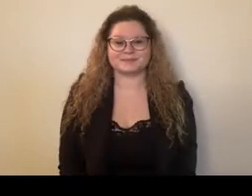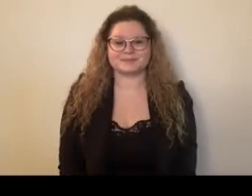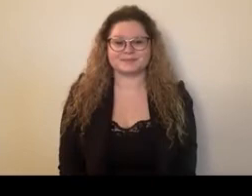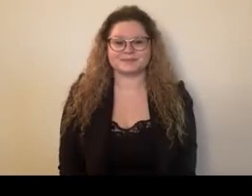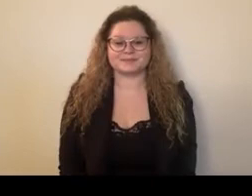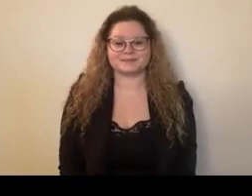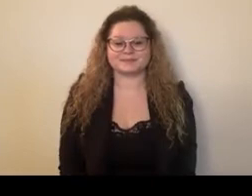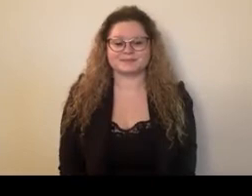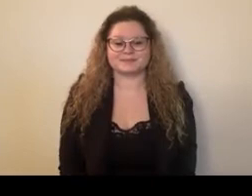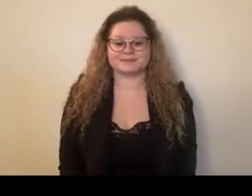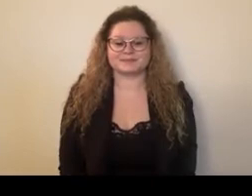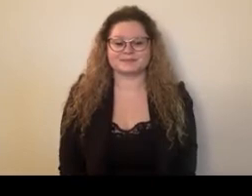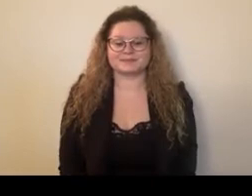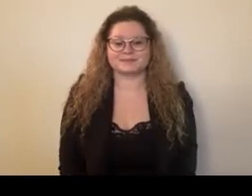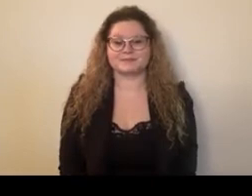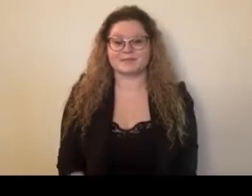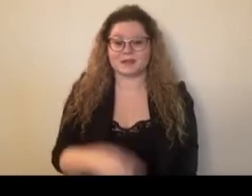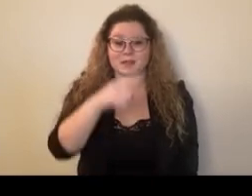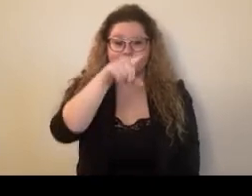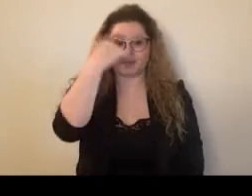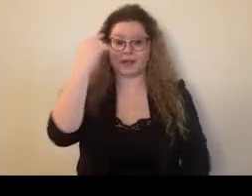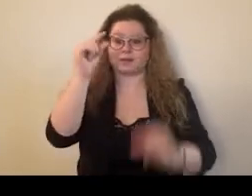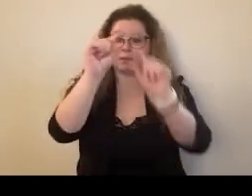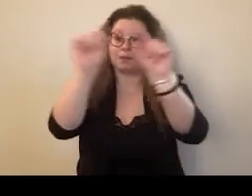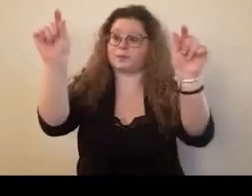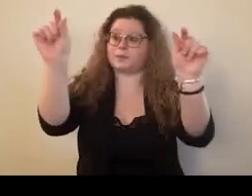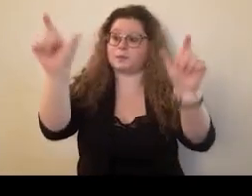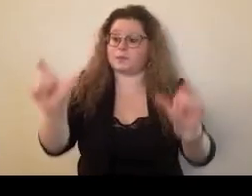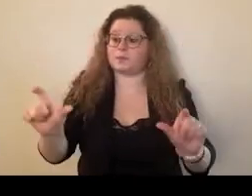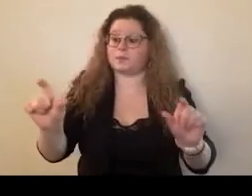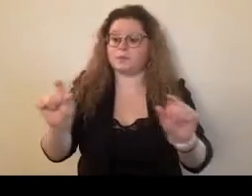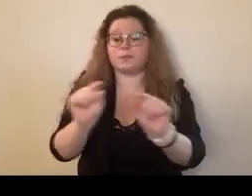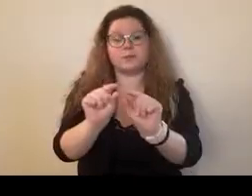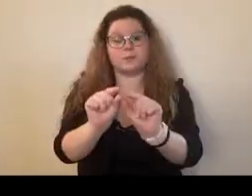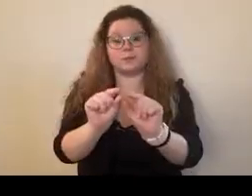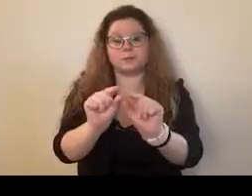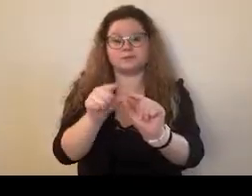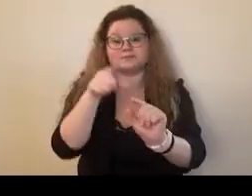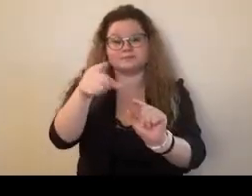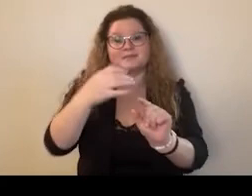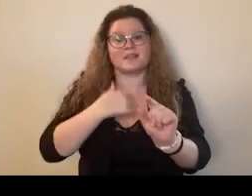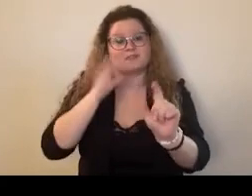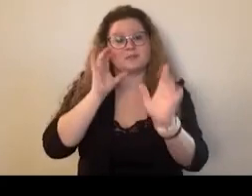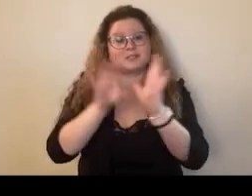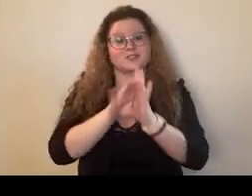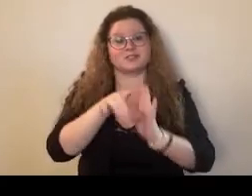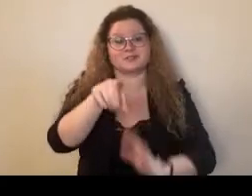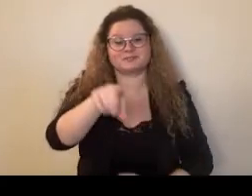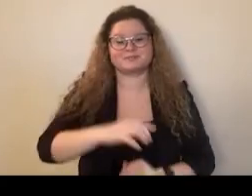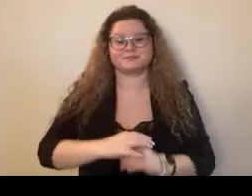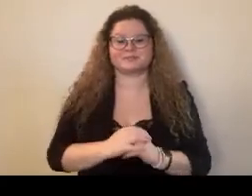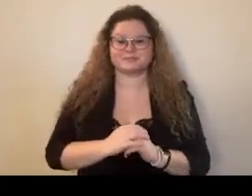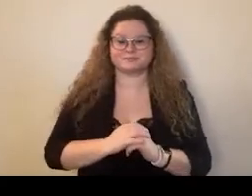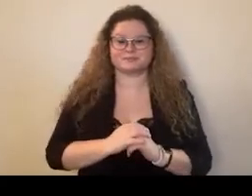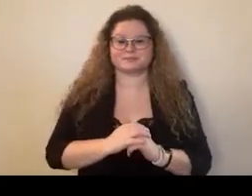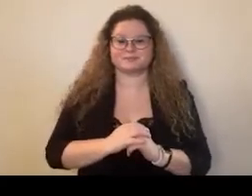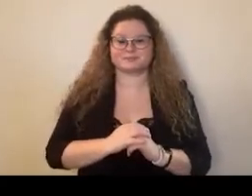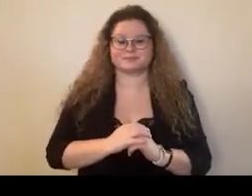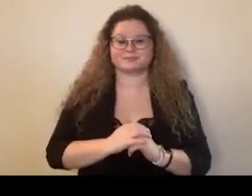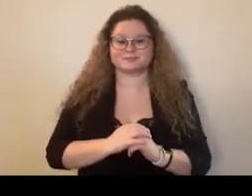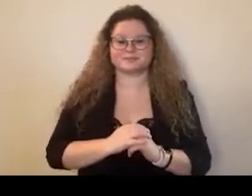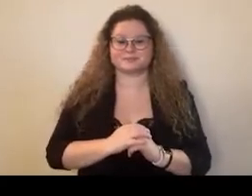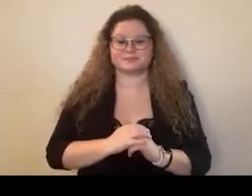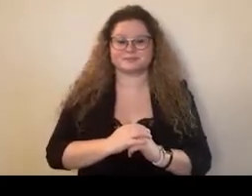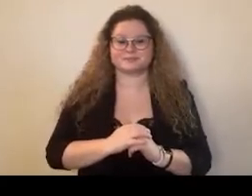A large format black frame holds a white mat, inside which is a colour photograph. The colour photograph is a